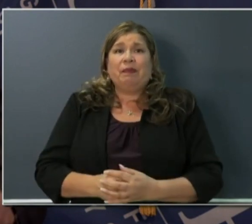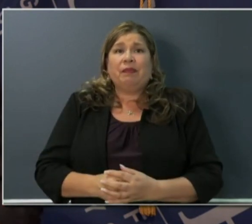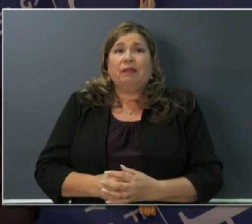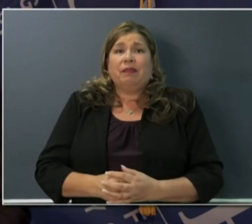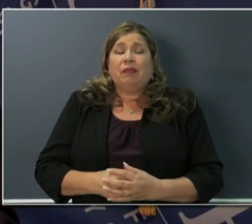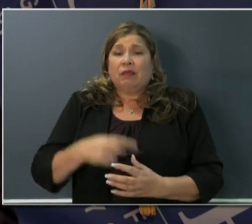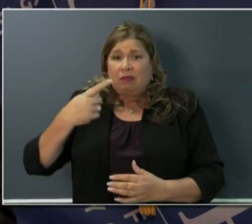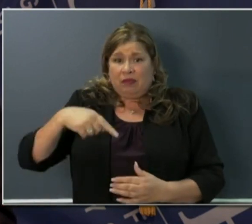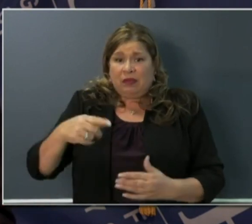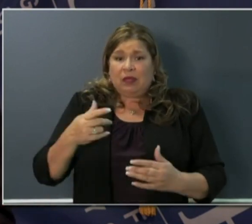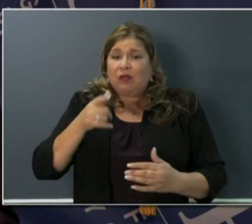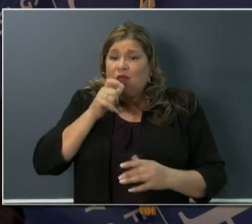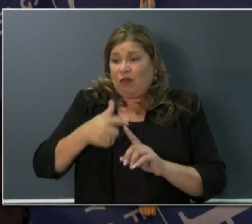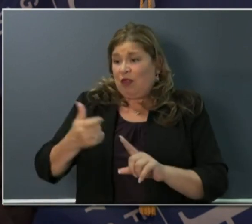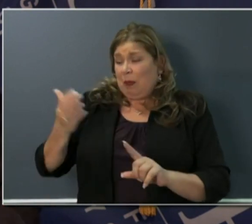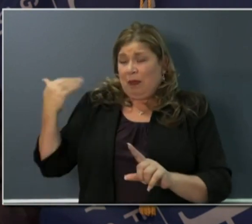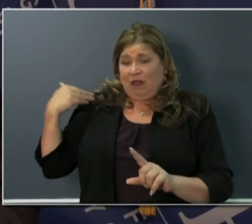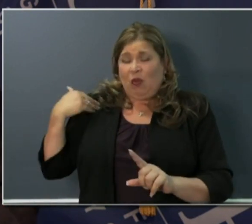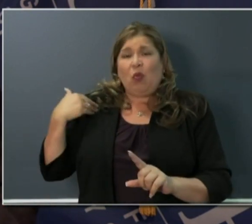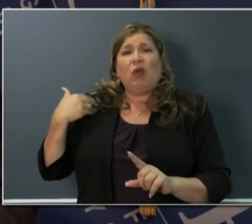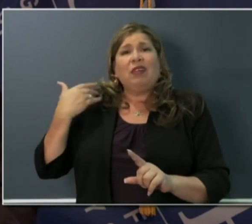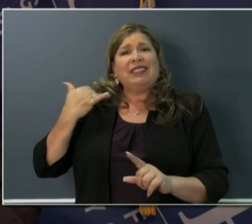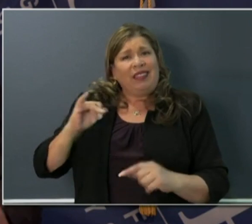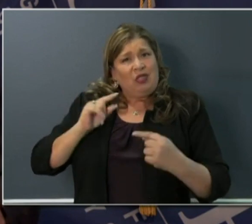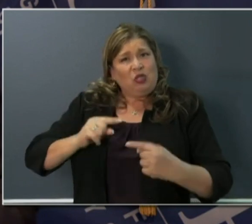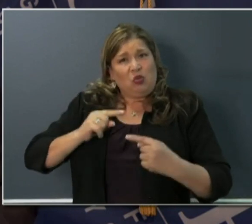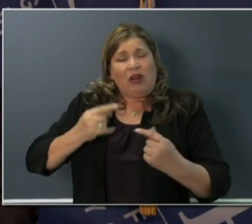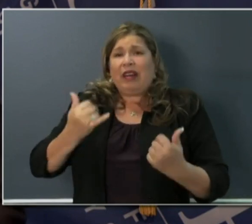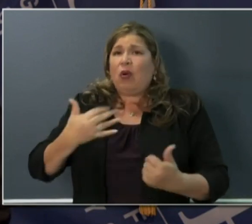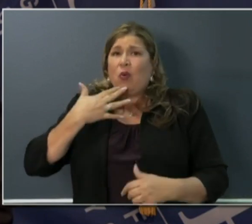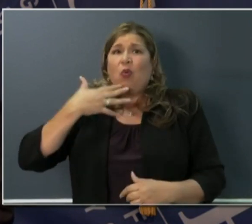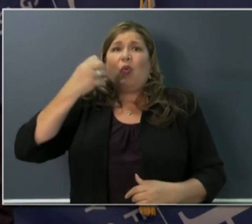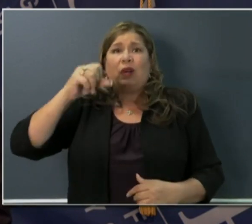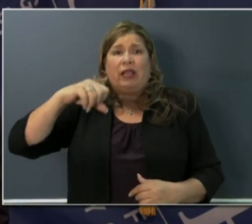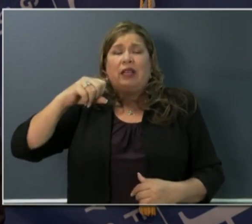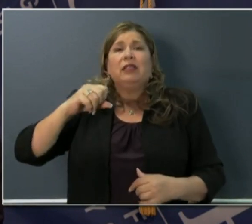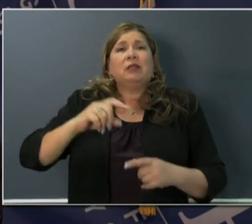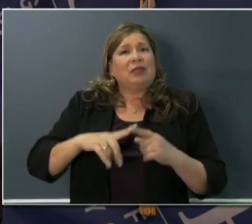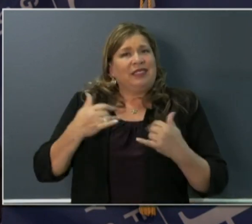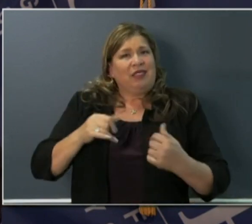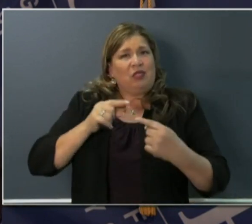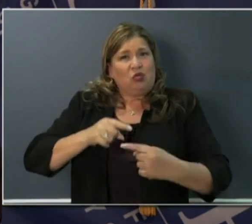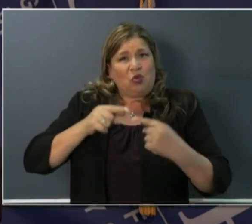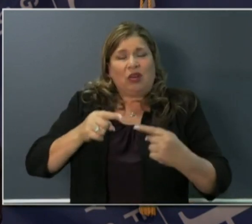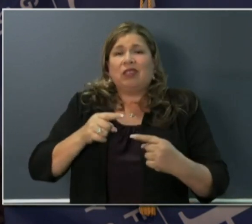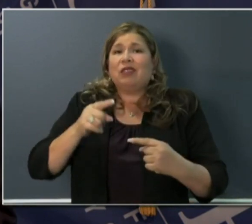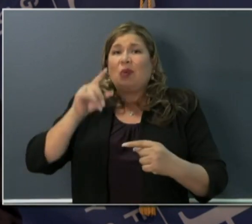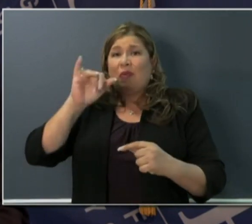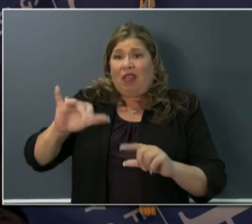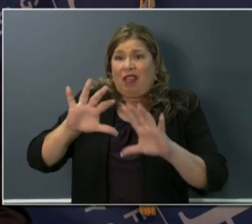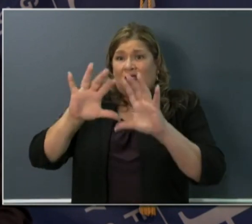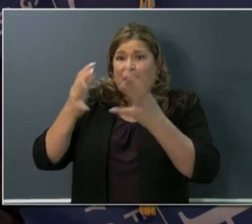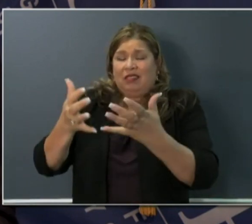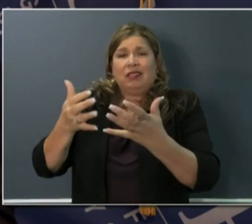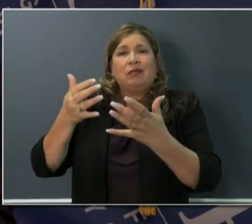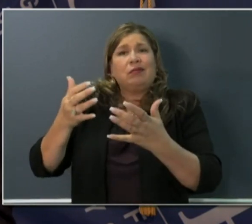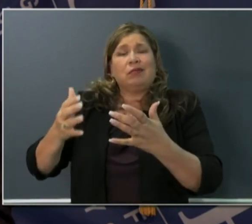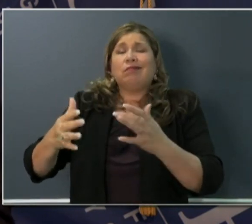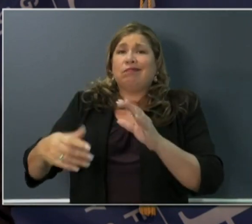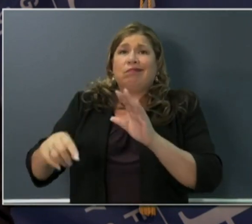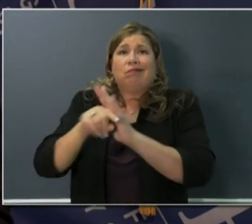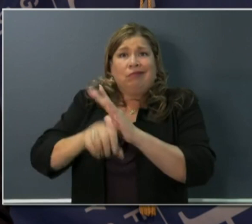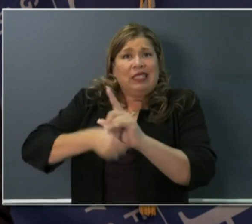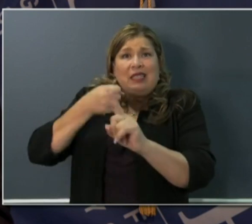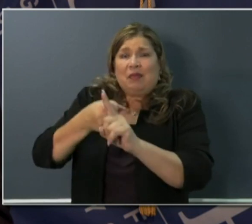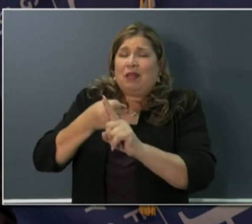still struggling. And so these are individuals that once again are disproportionately being impacted by this moment. And that's